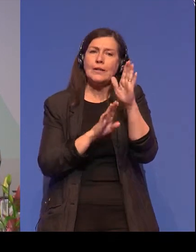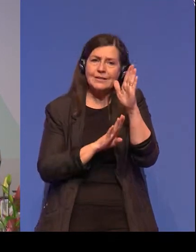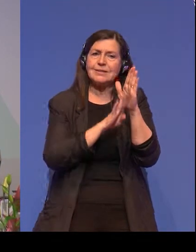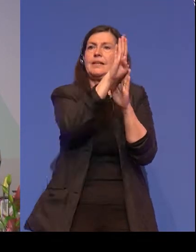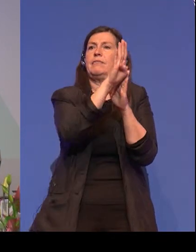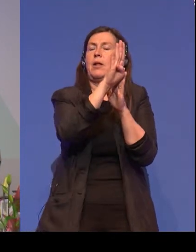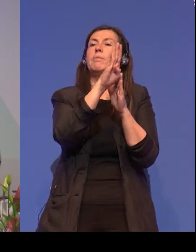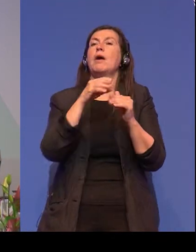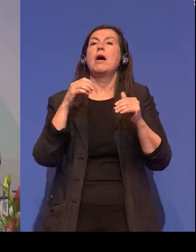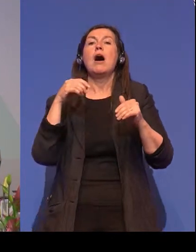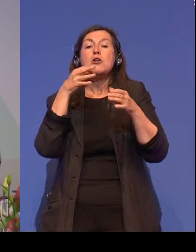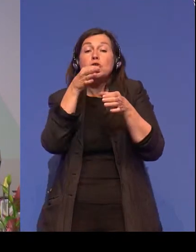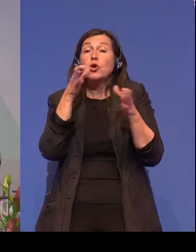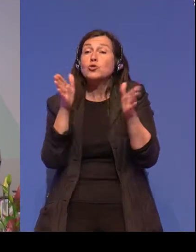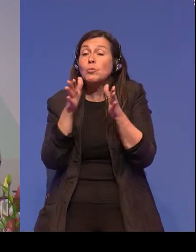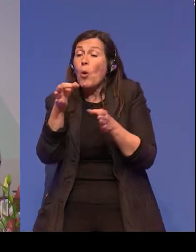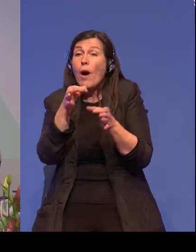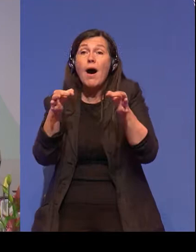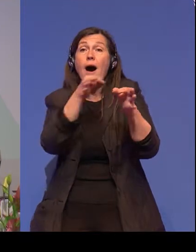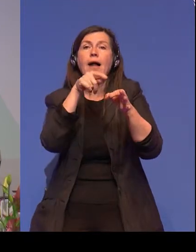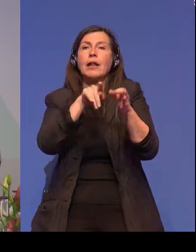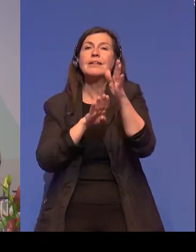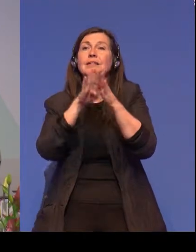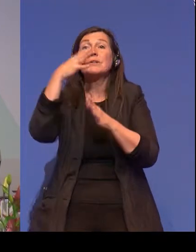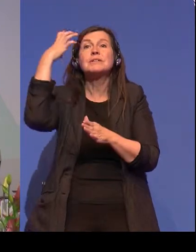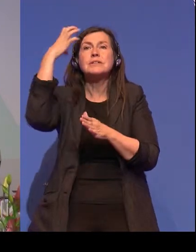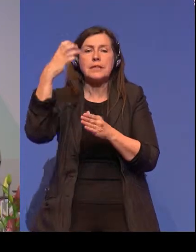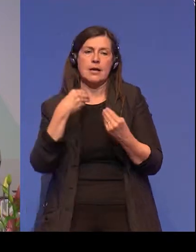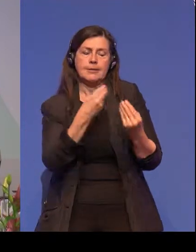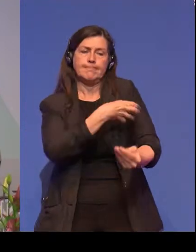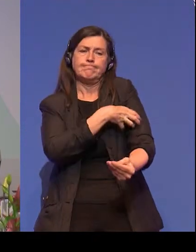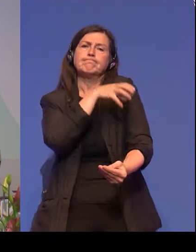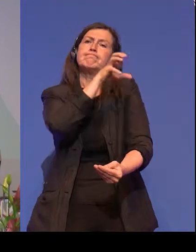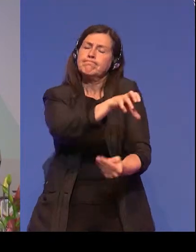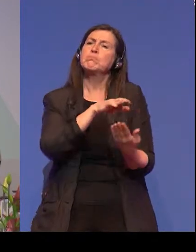development in small island developing states. Thank you very much.